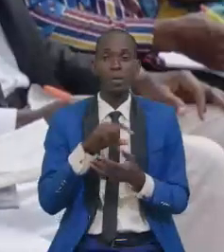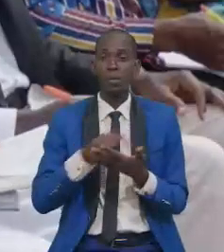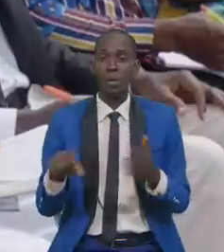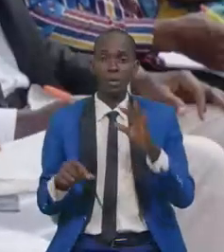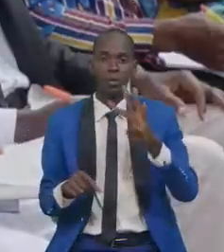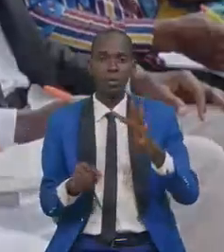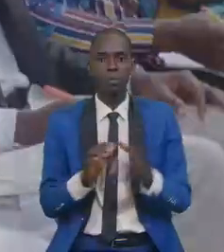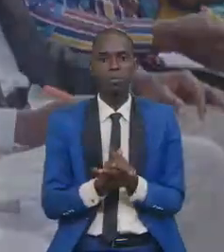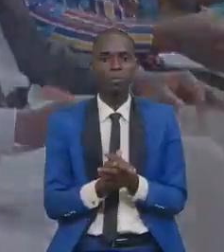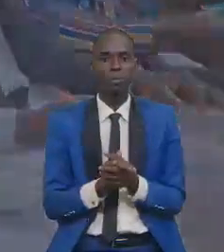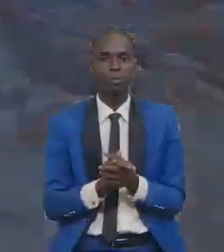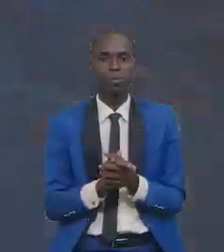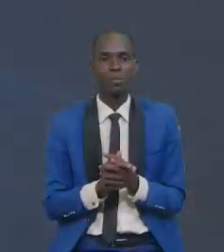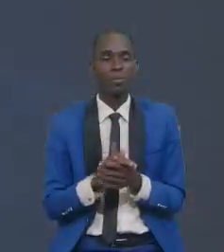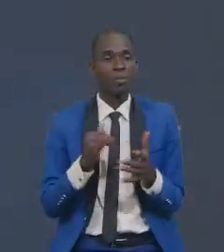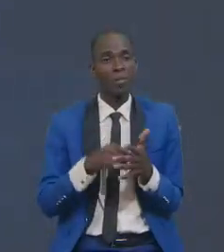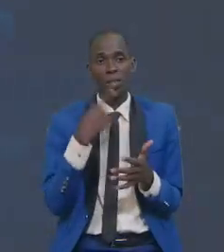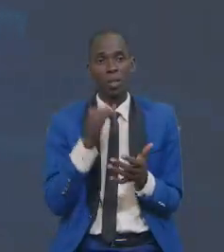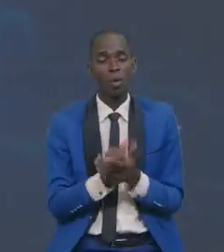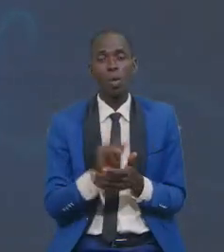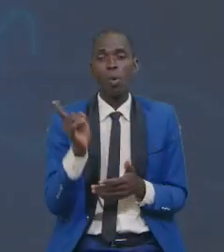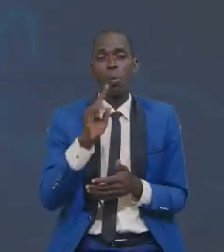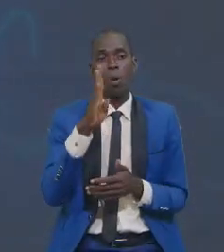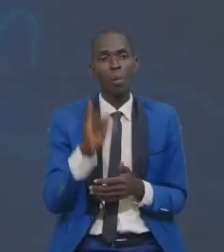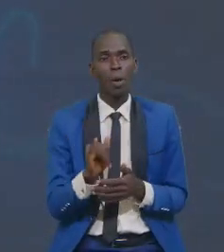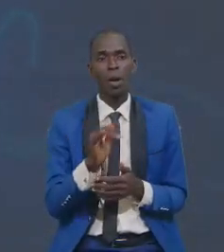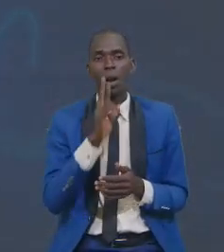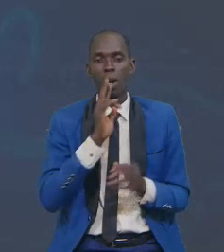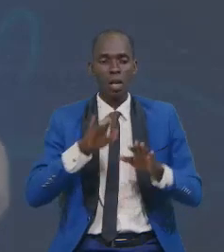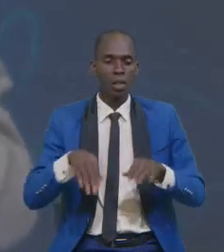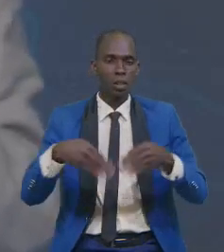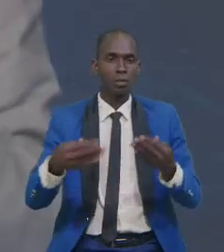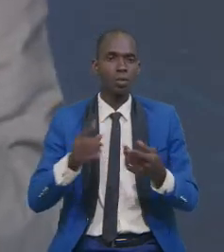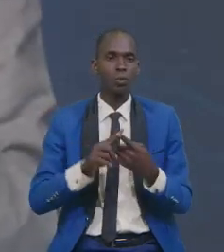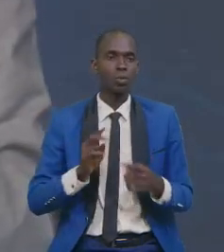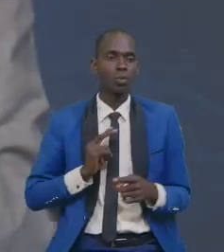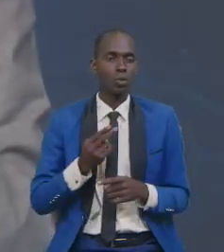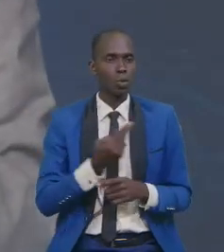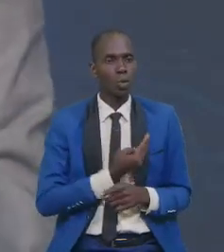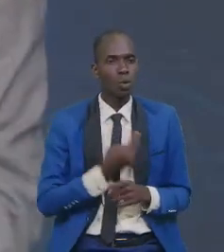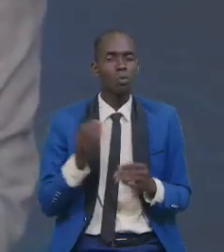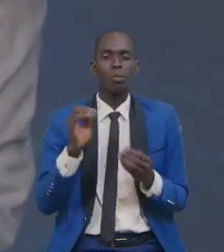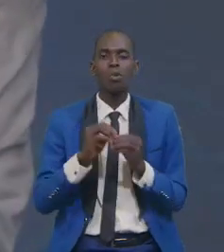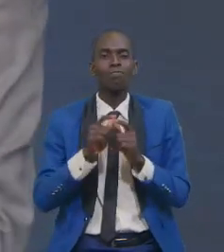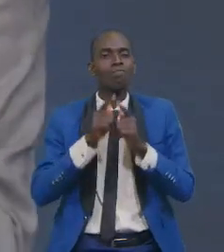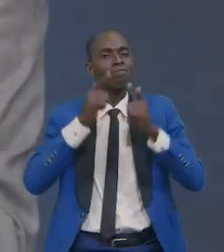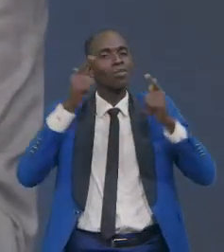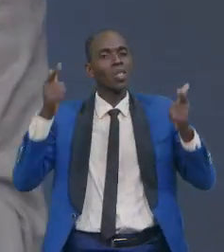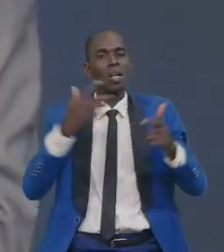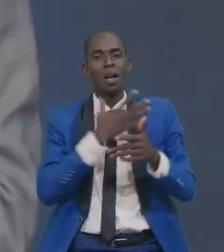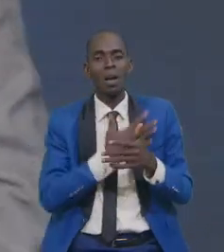4, it says, whereby are given unto us exceeding great and